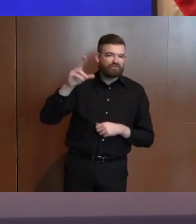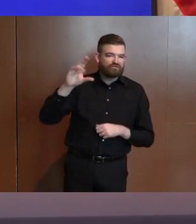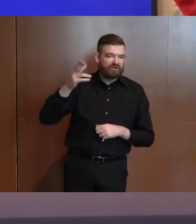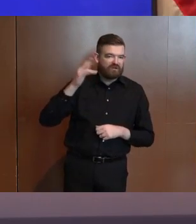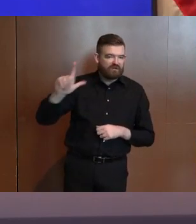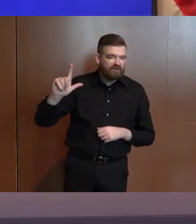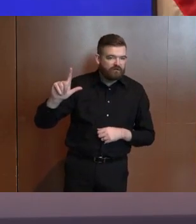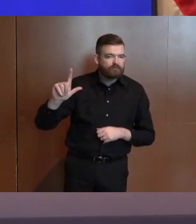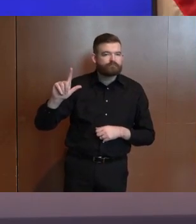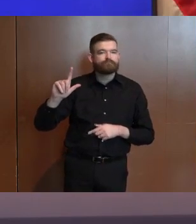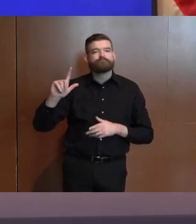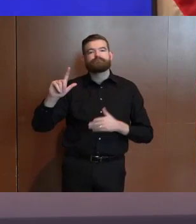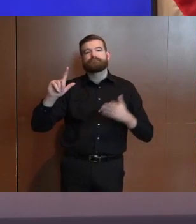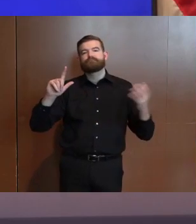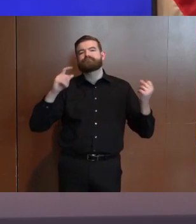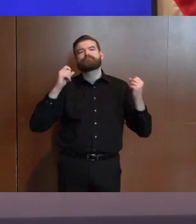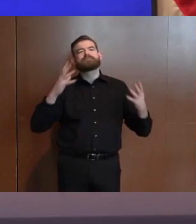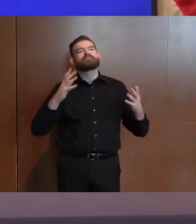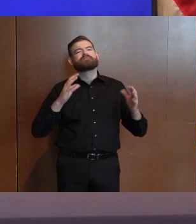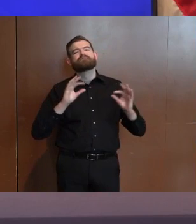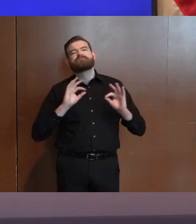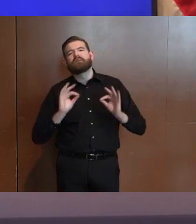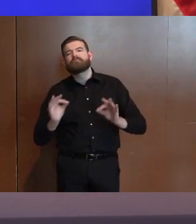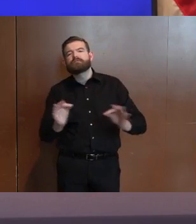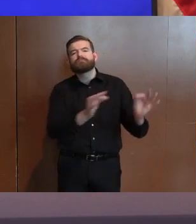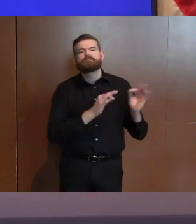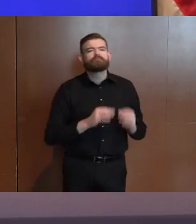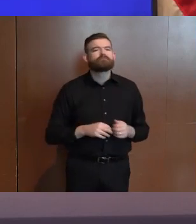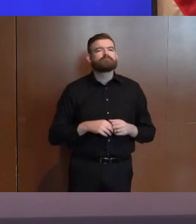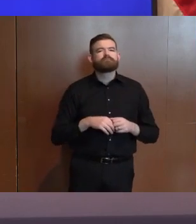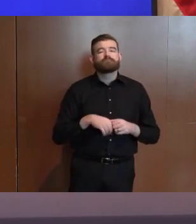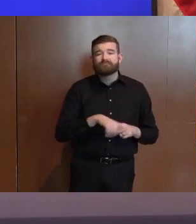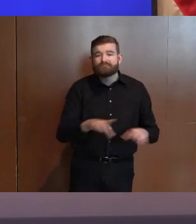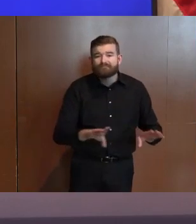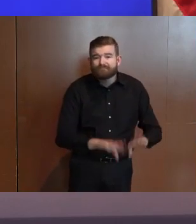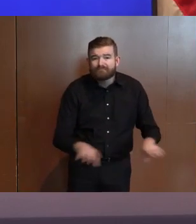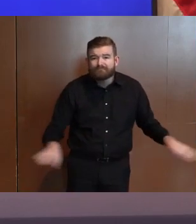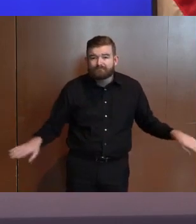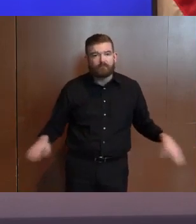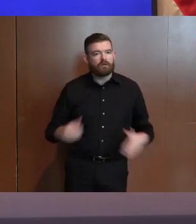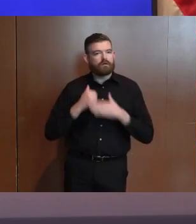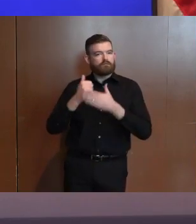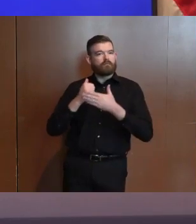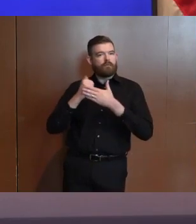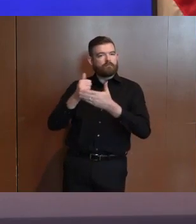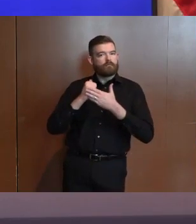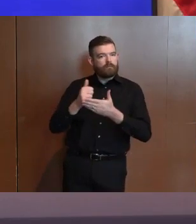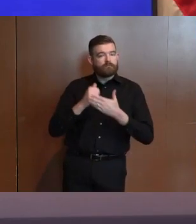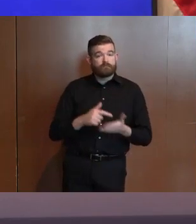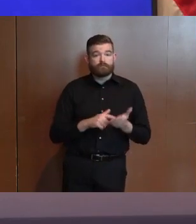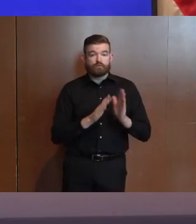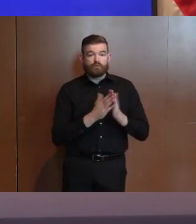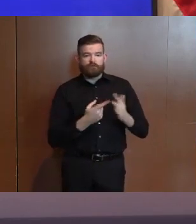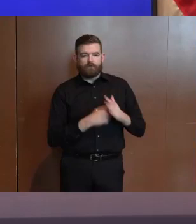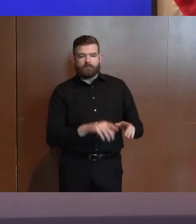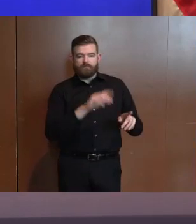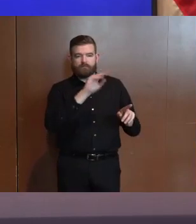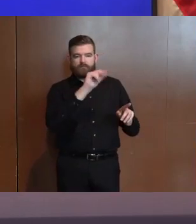by families, by even kids, was overwhelming. And this period of this book is from May 10th, 1940 to May